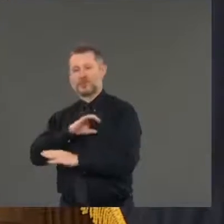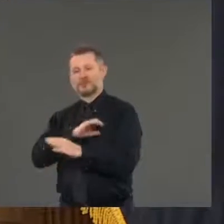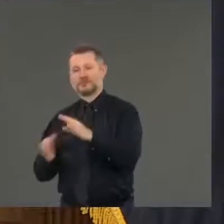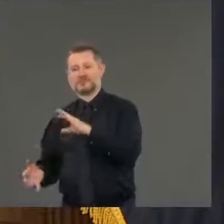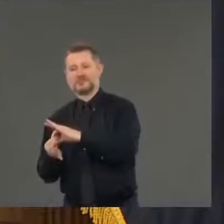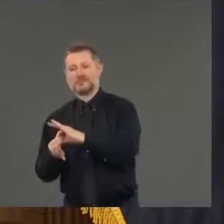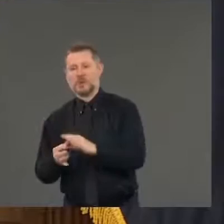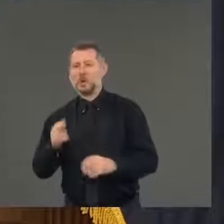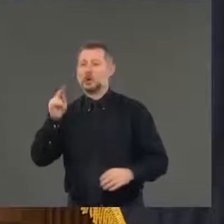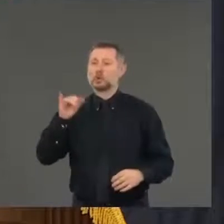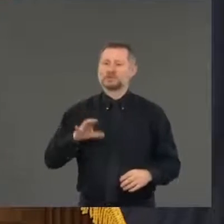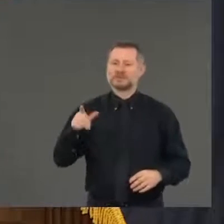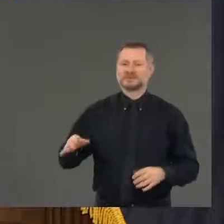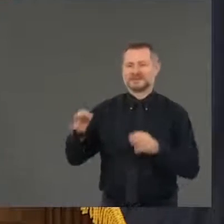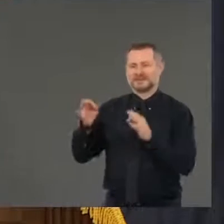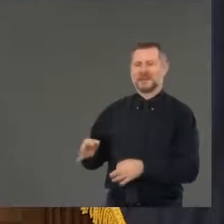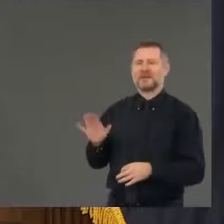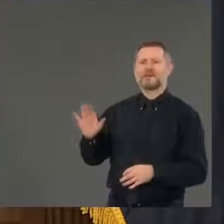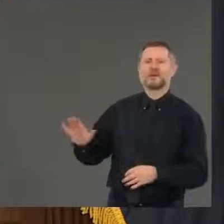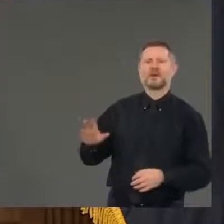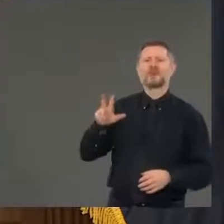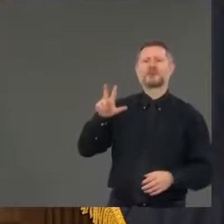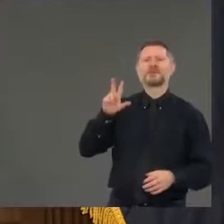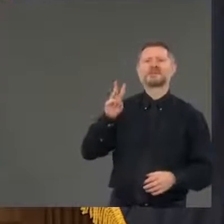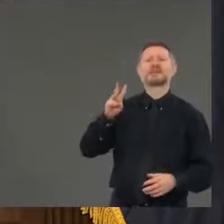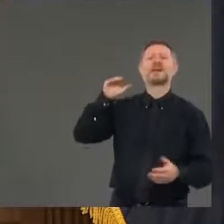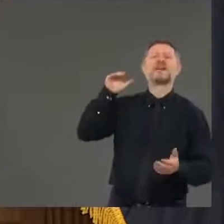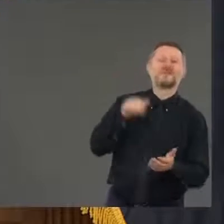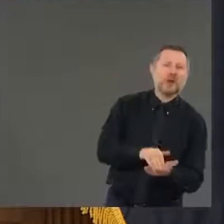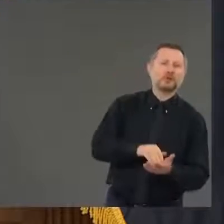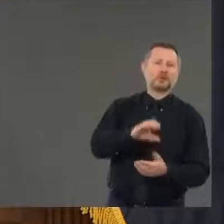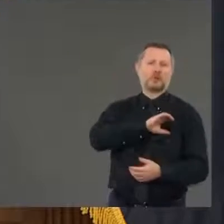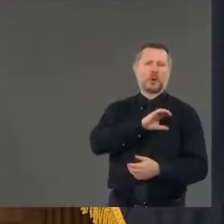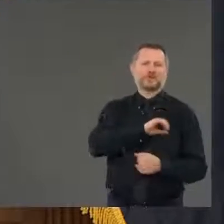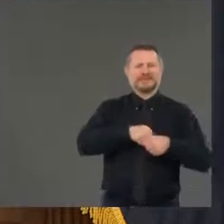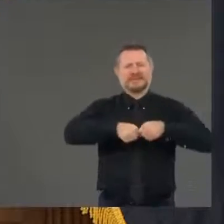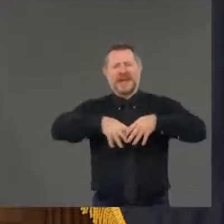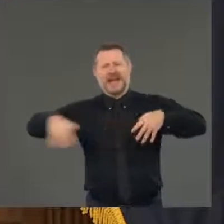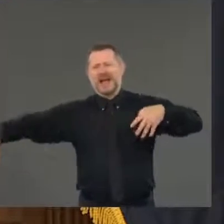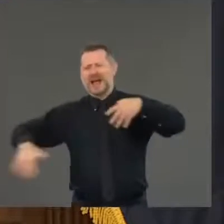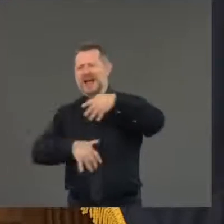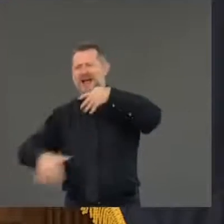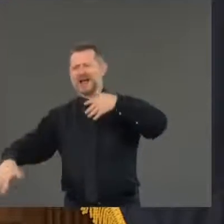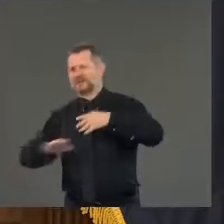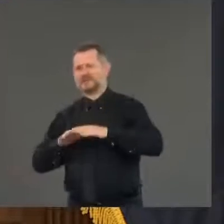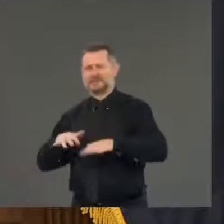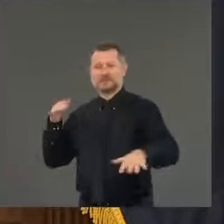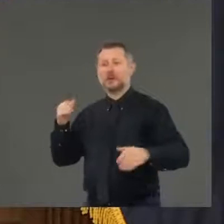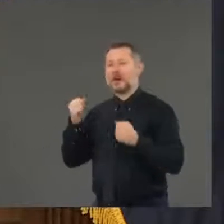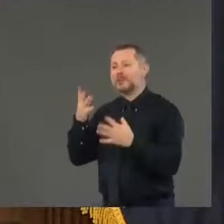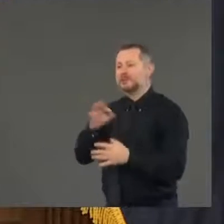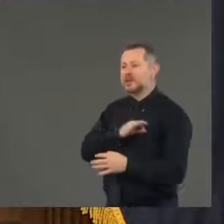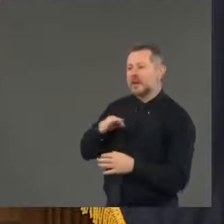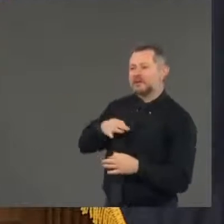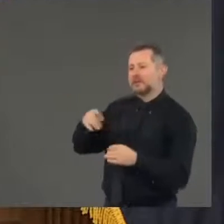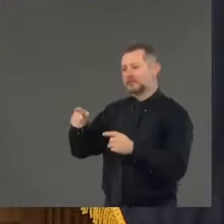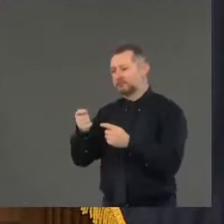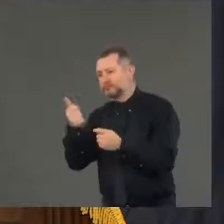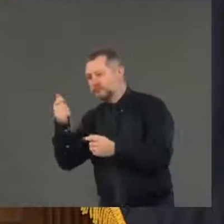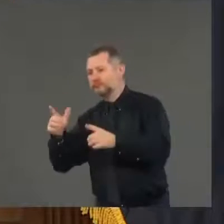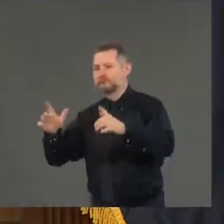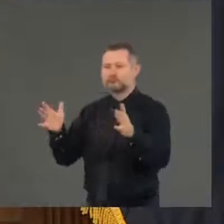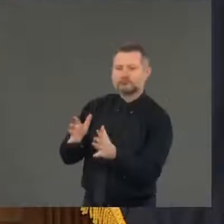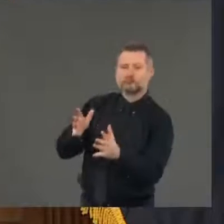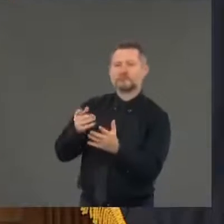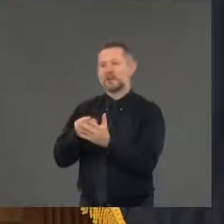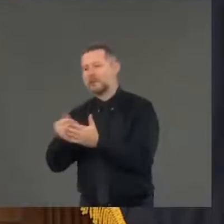they have 36,000 police officers. New York City determines the staffing, the functions, the pay.